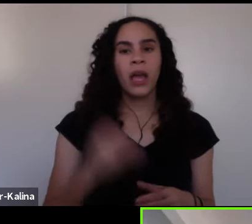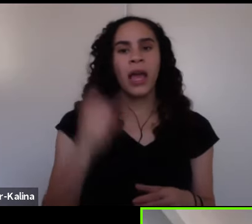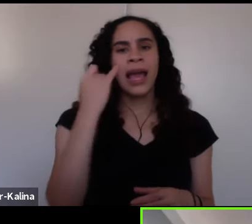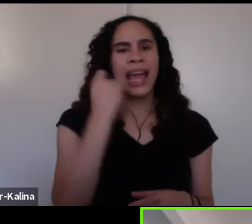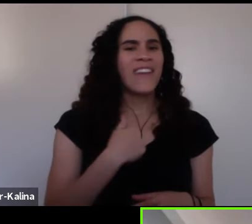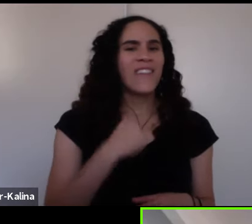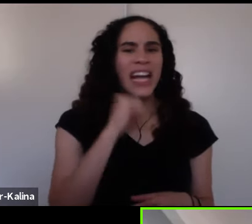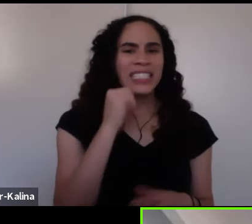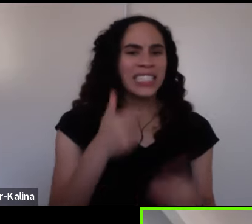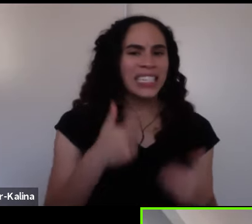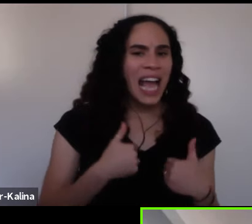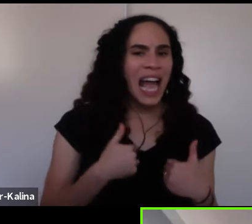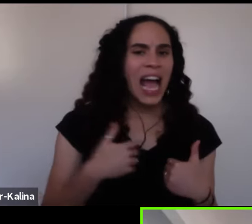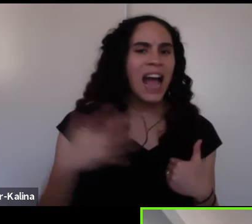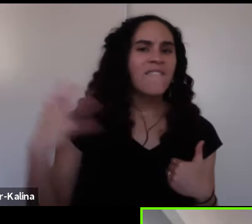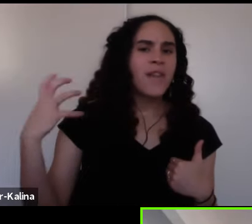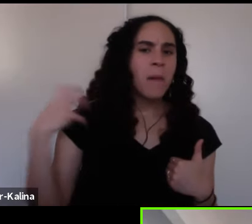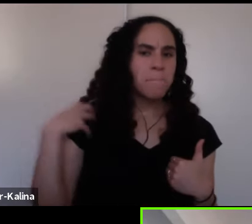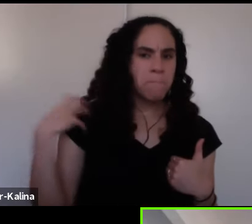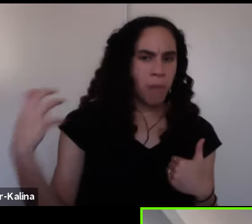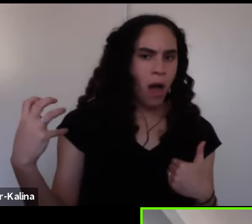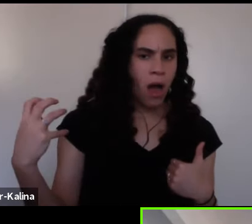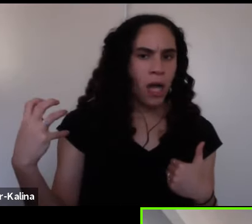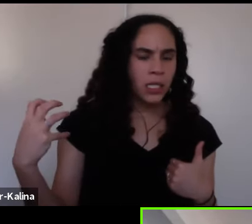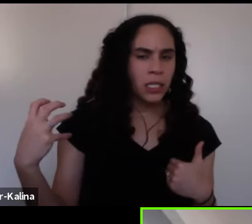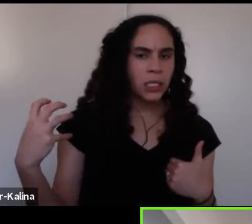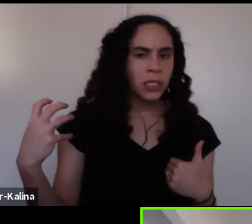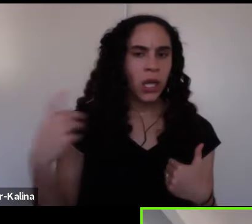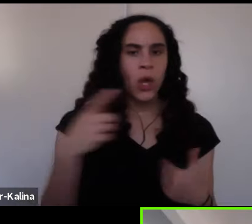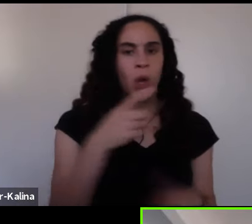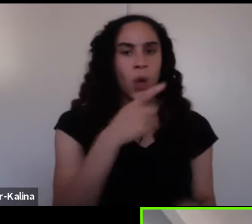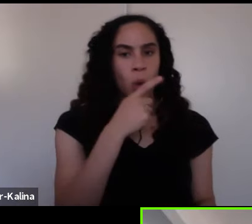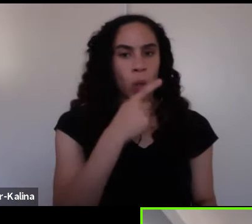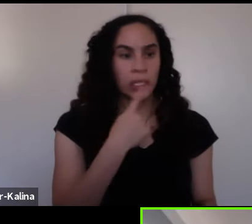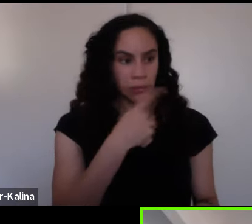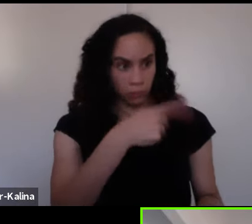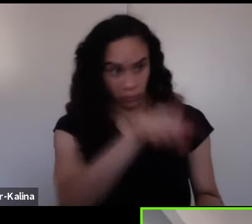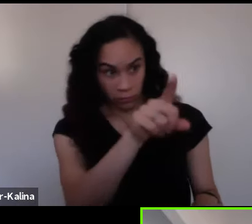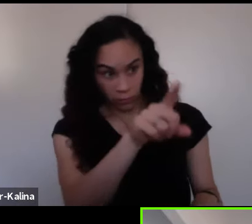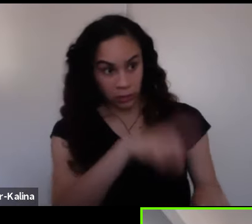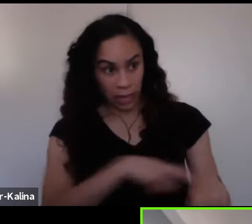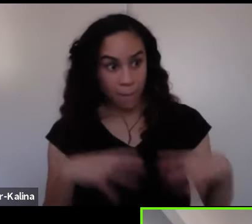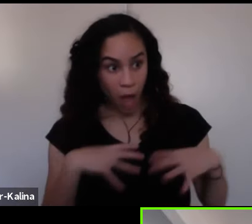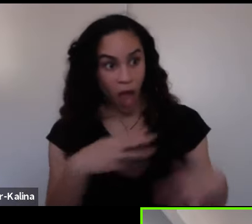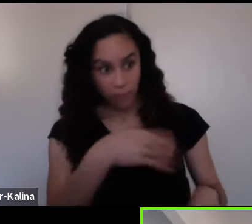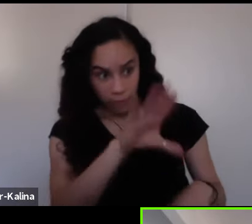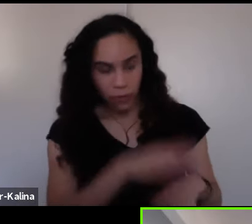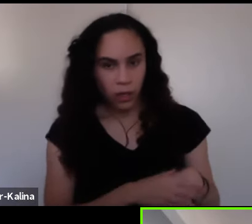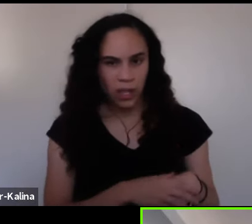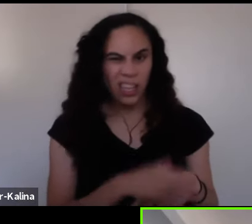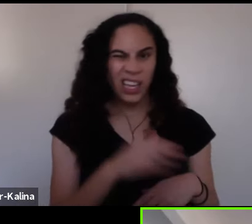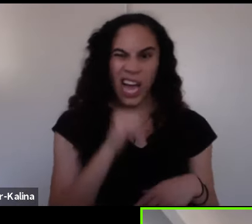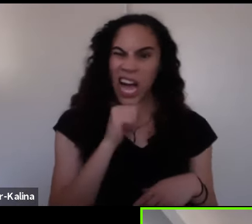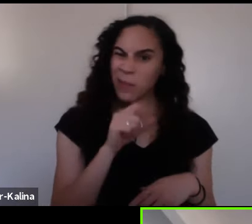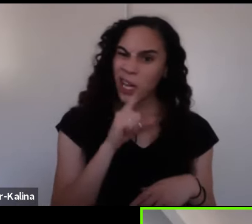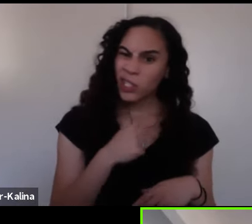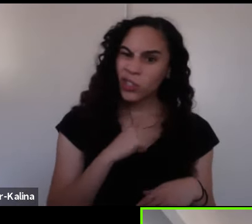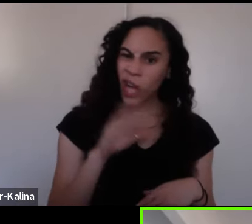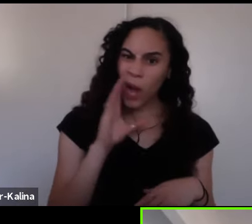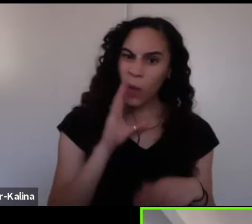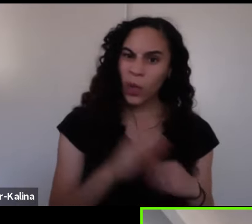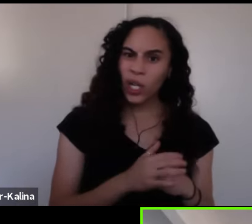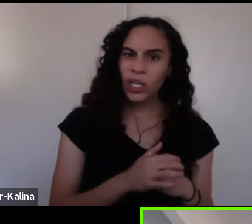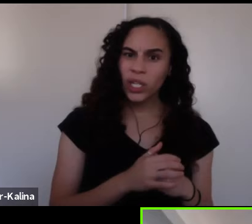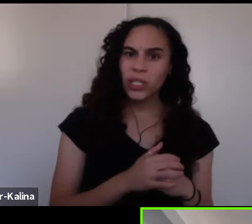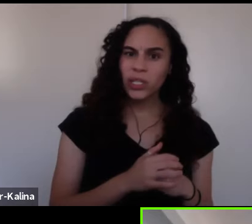a boss that said, go take time off, I don't know that I would. And